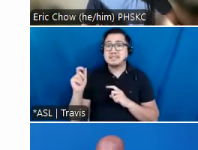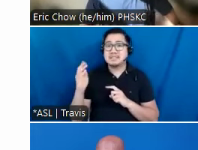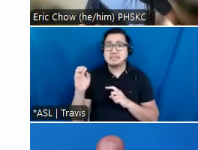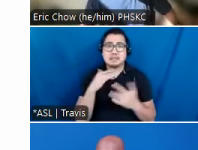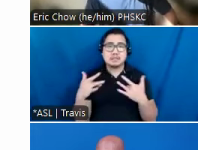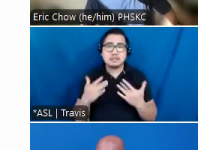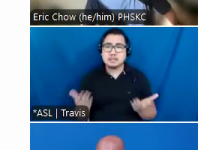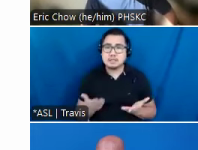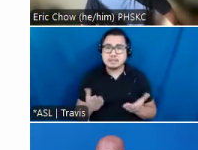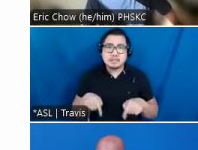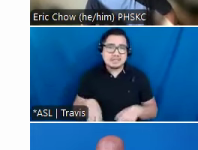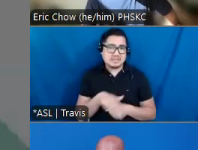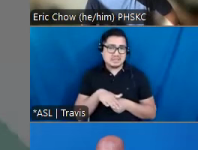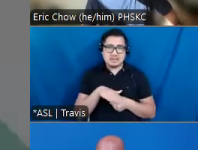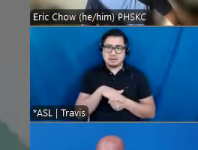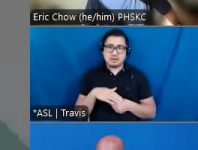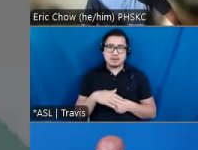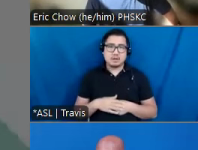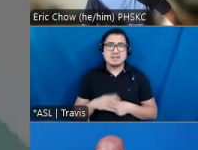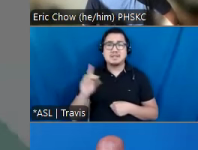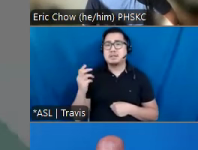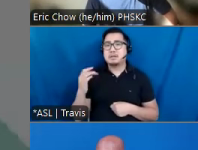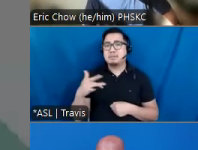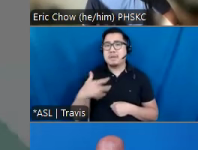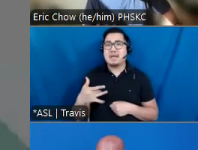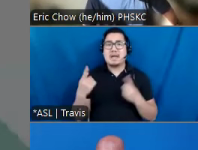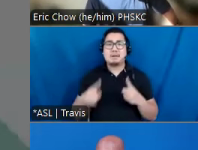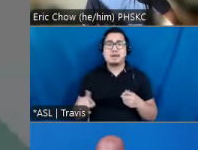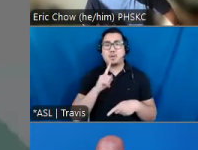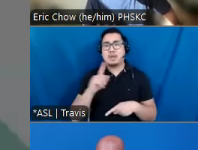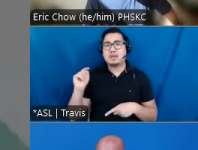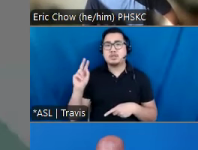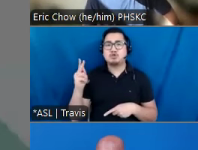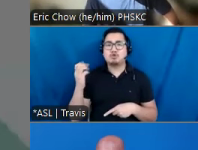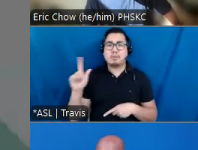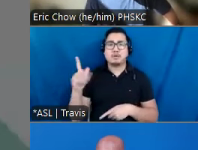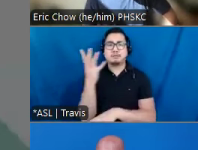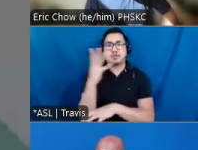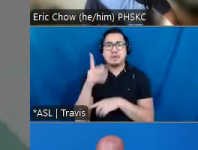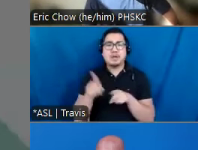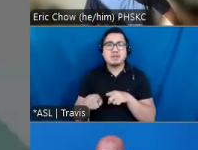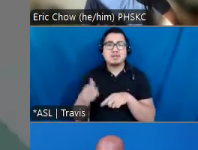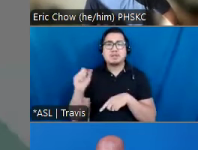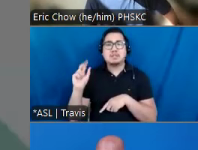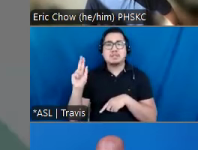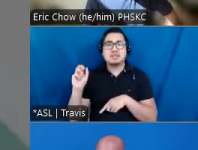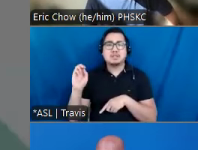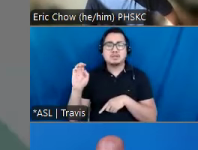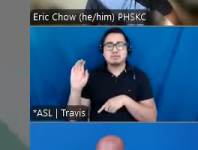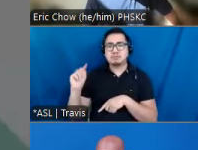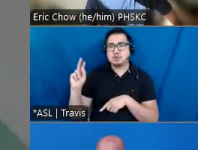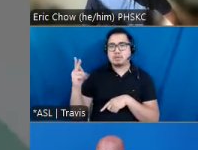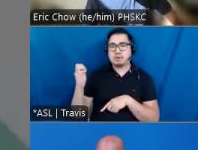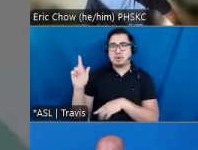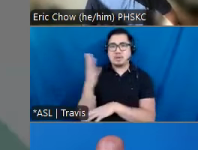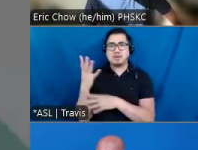here locally. Dengue is typically found in tropical and subtropical climates. So usually around countries